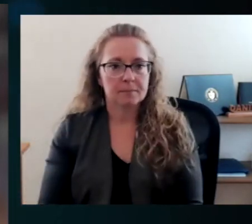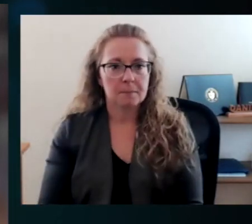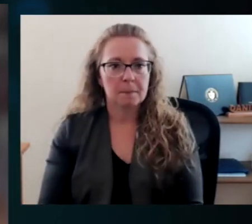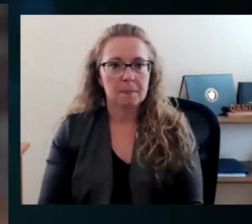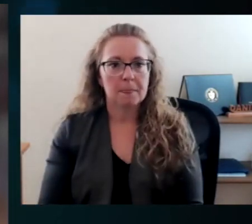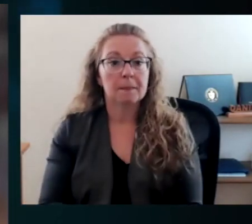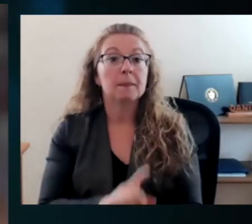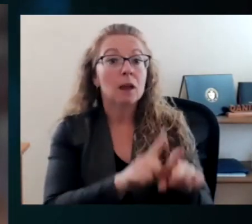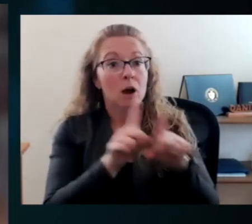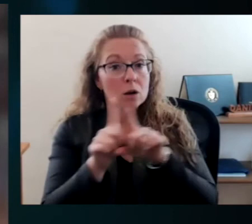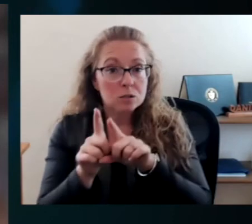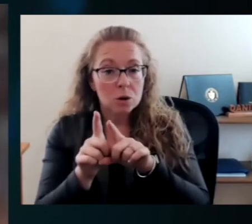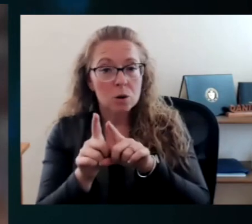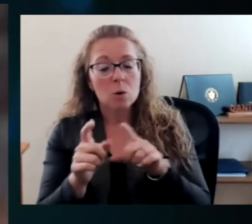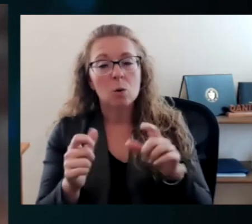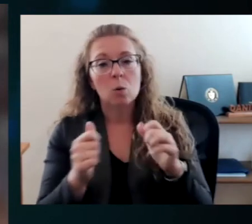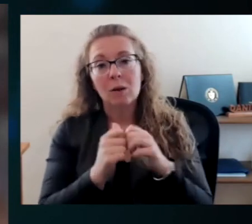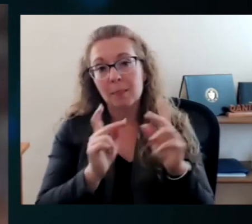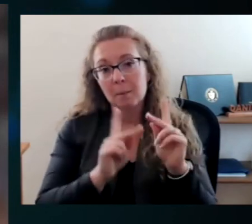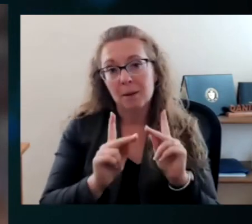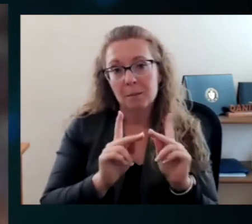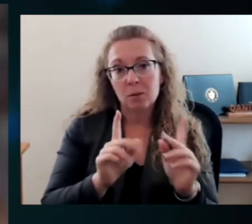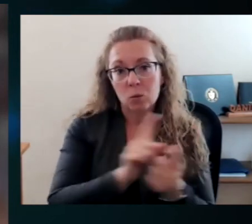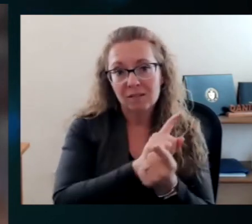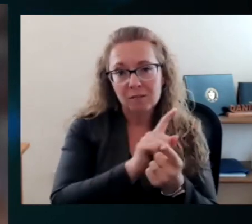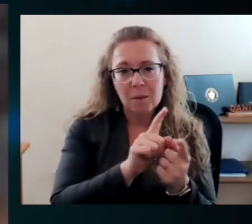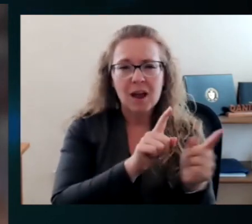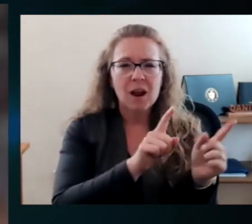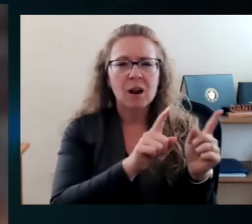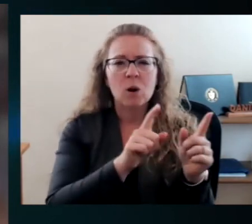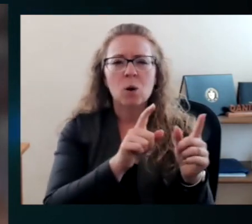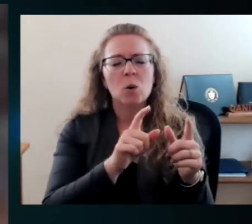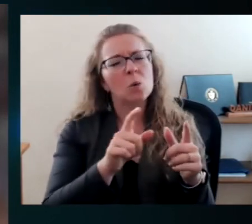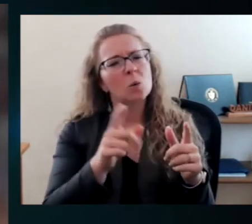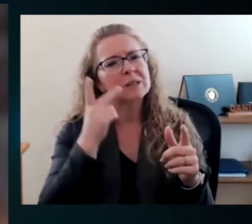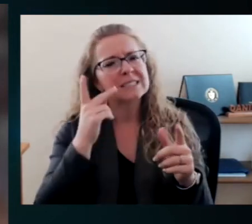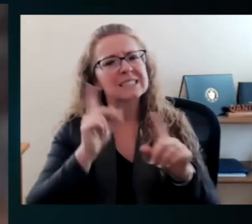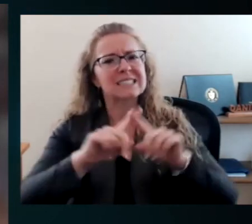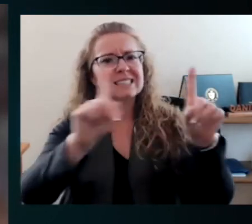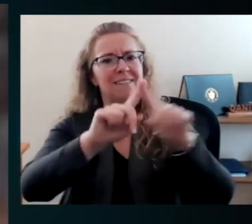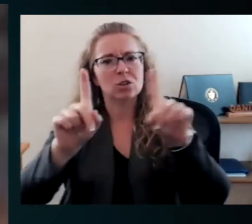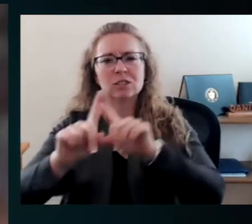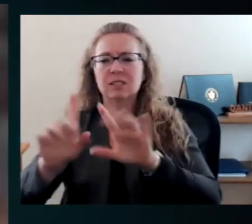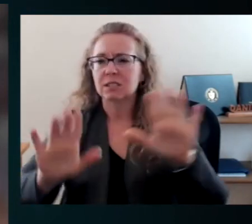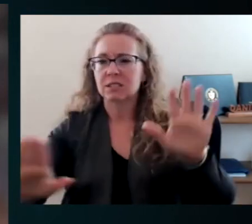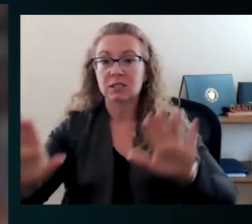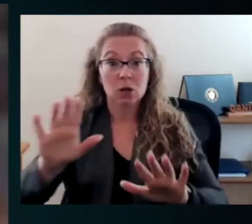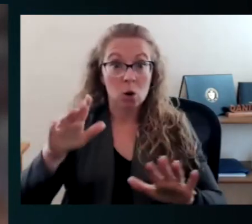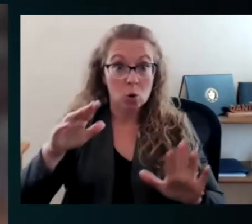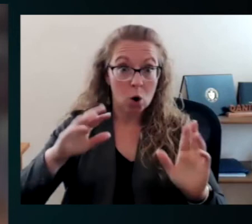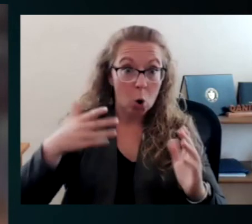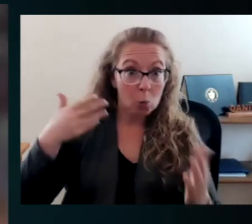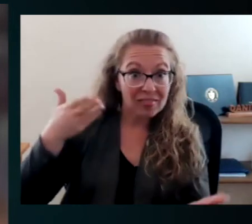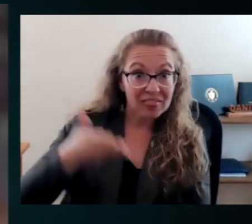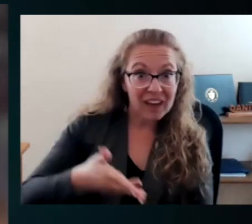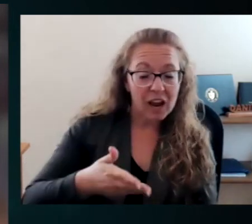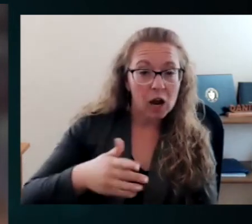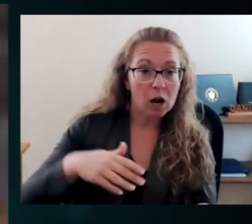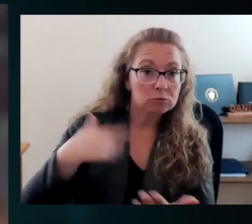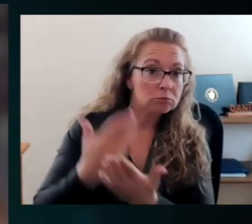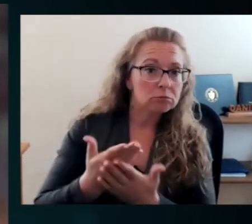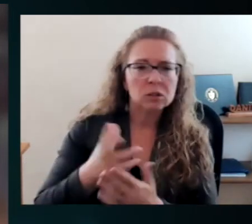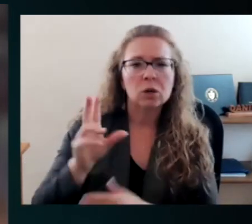a lot of people, we have made things different. I'm not saying that we are all the way there, but I kind of like